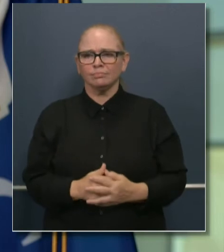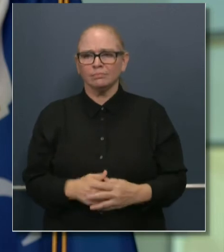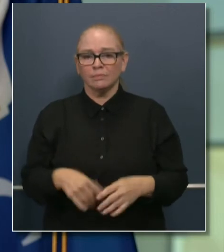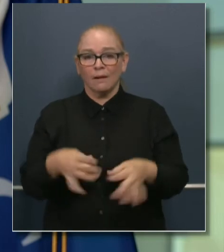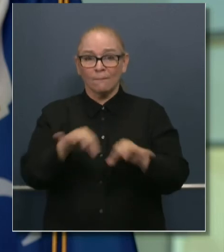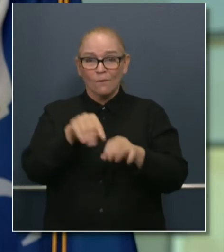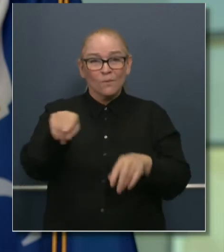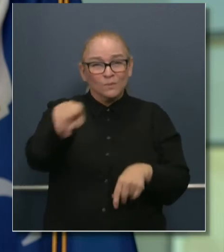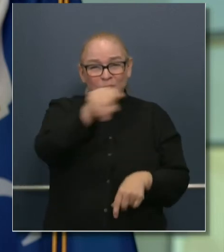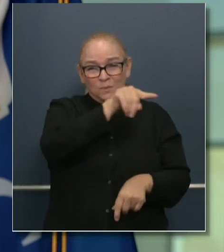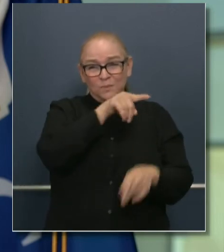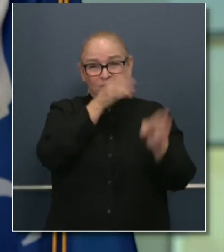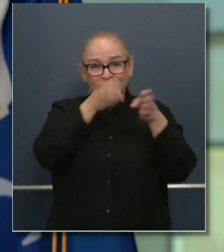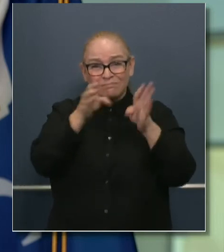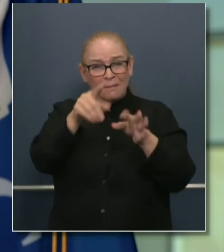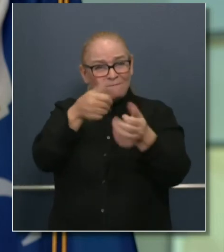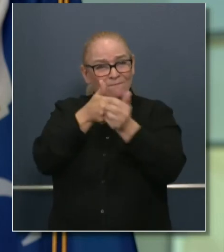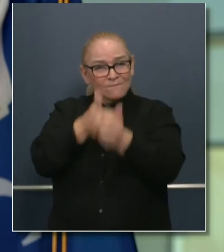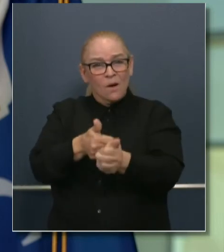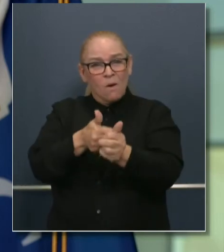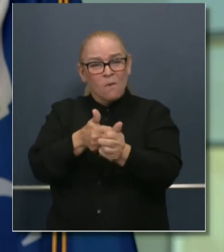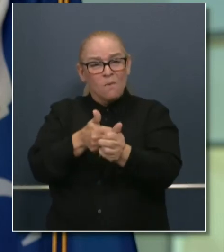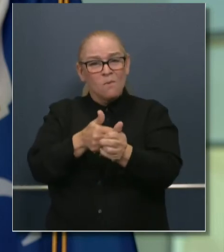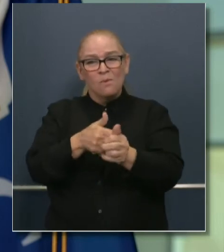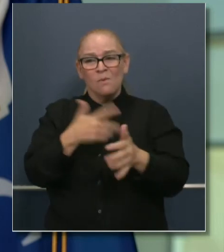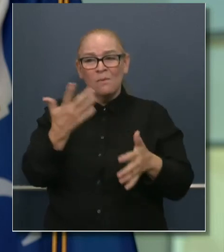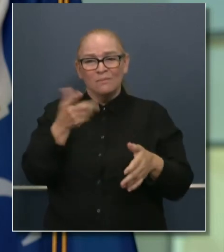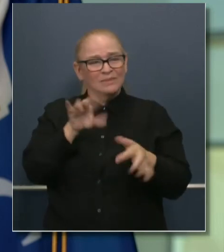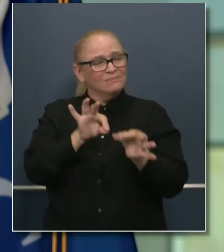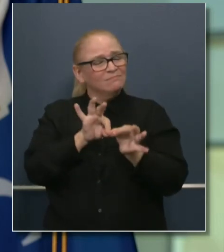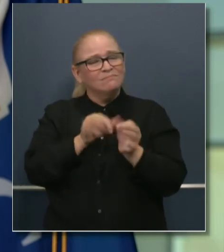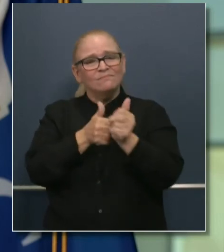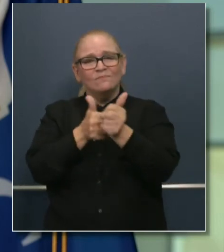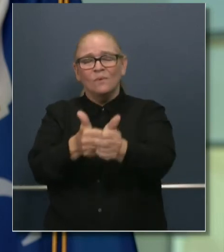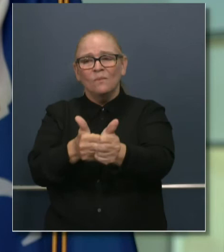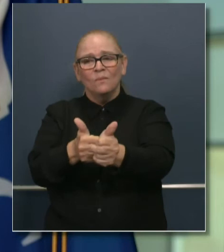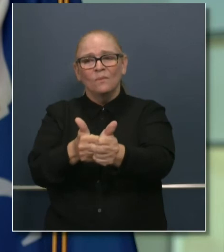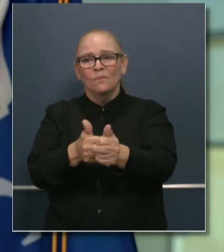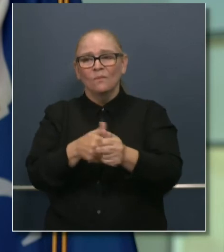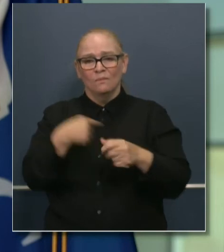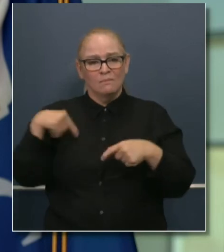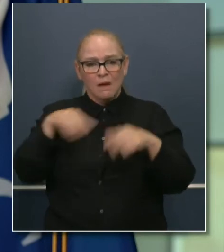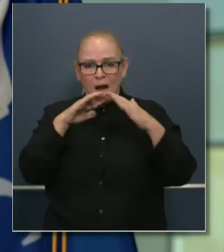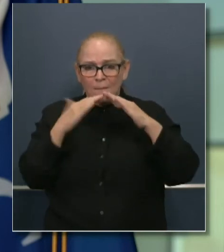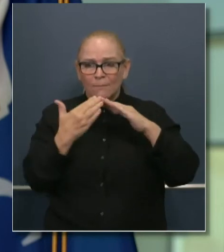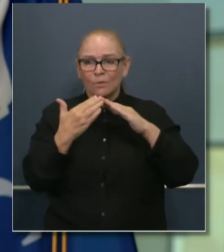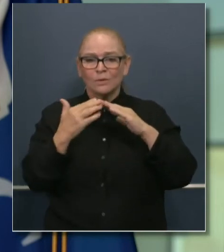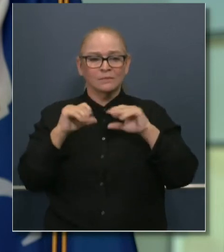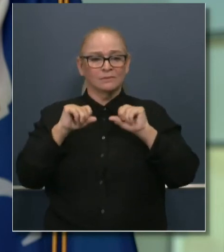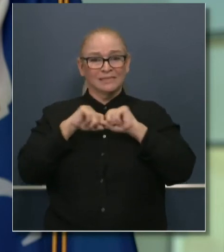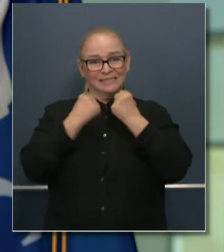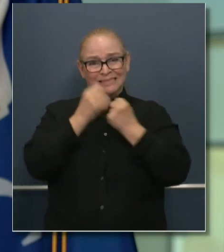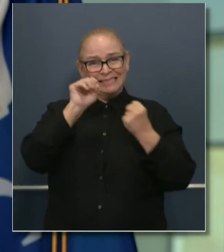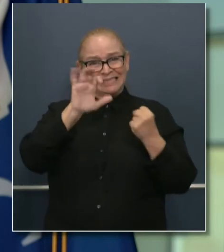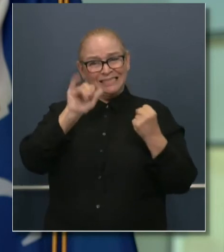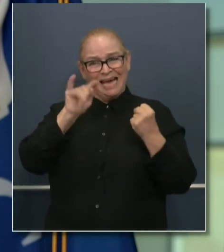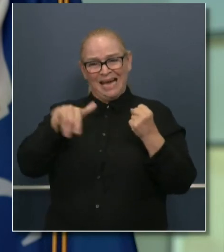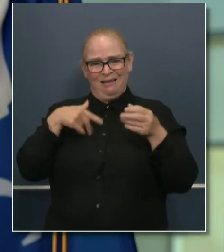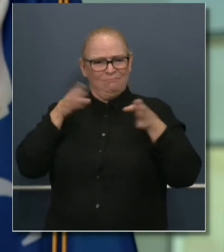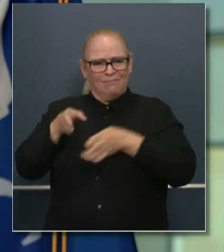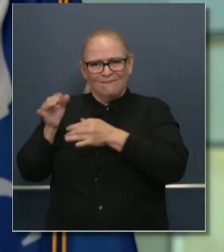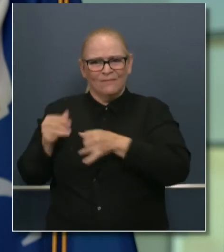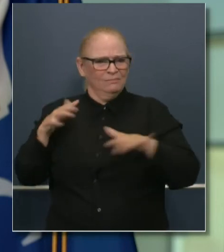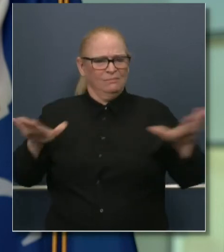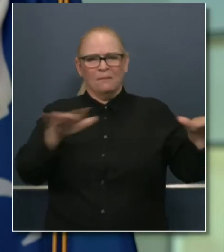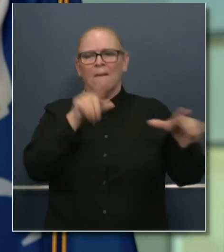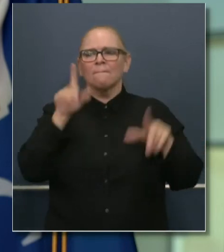to do the kind of work we all must do as a society, as a community, and as individuals to do what we can to